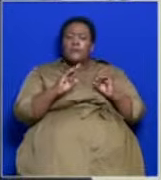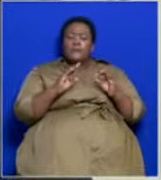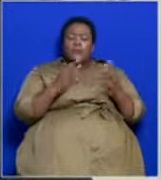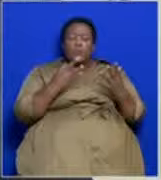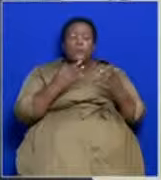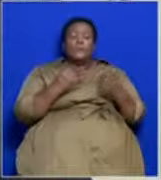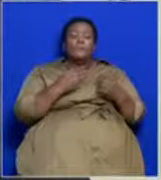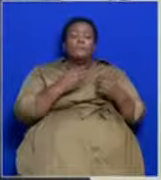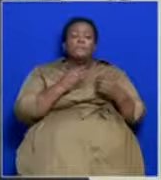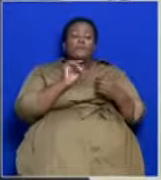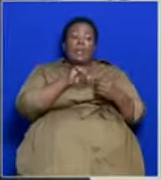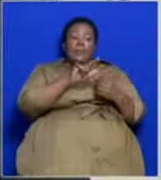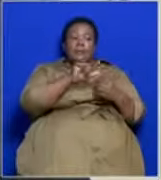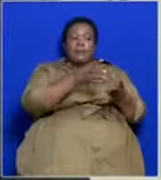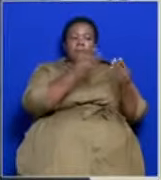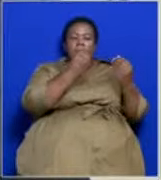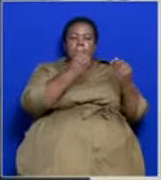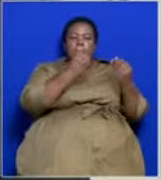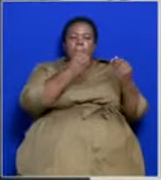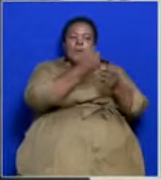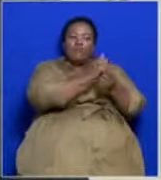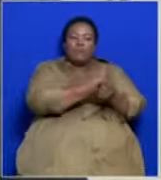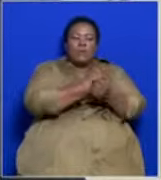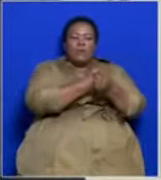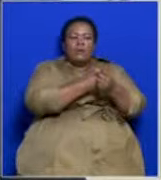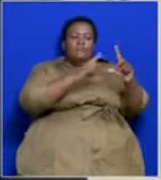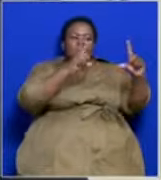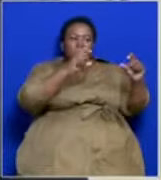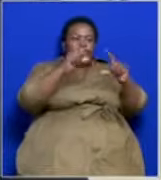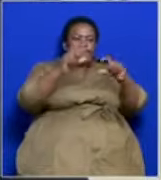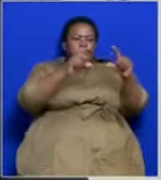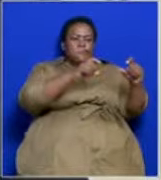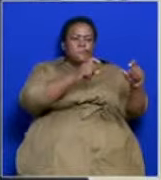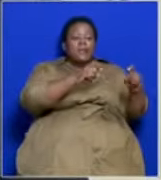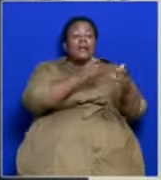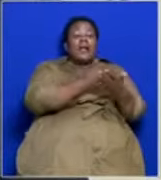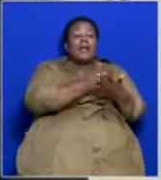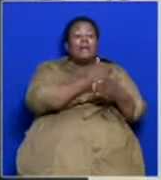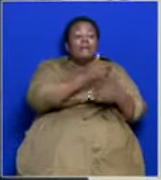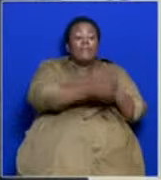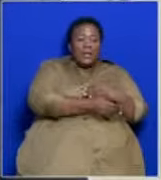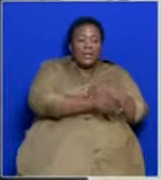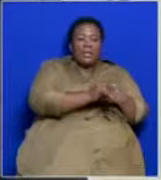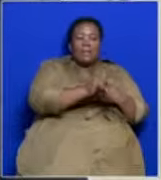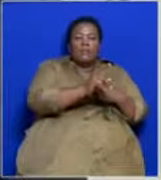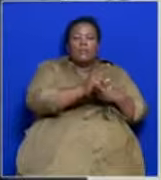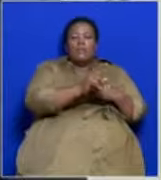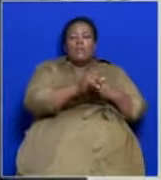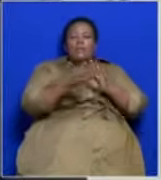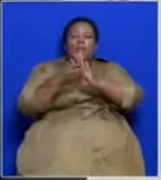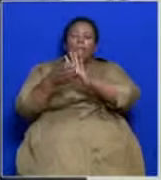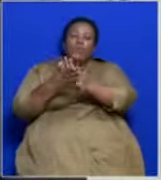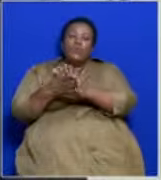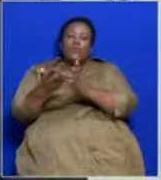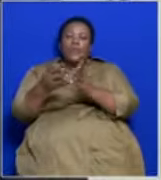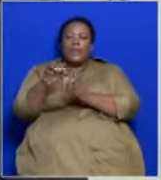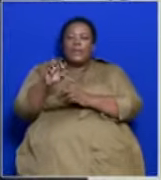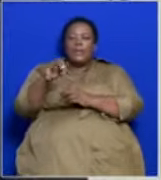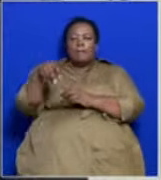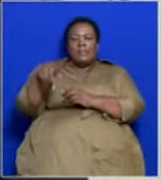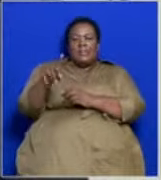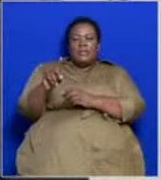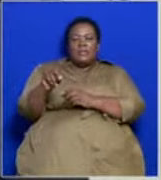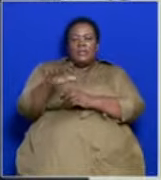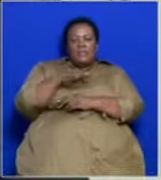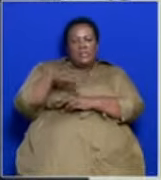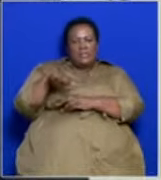it was booked into the EMPD pound. SAP 299